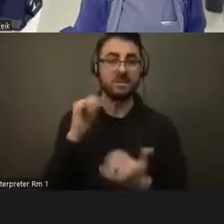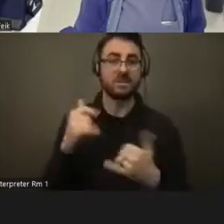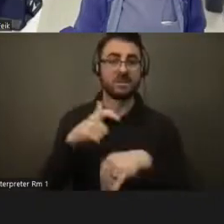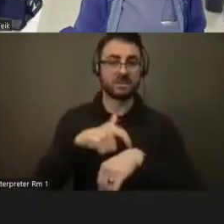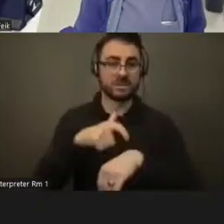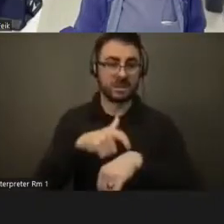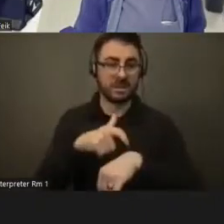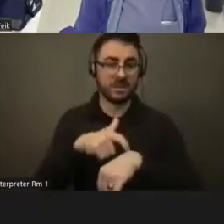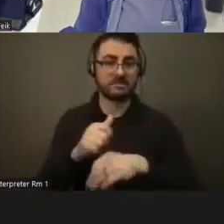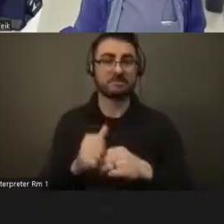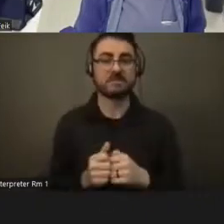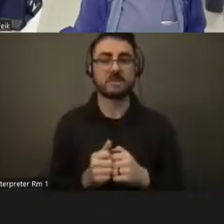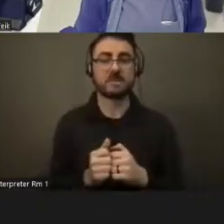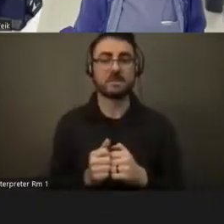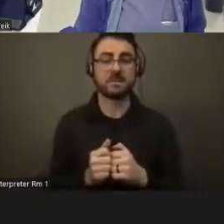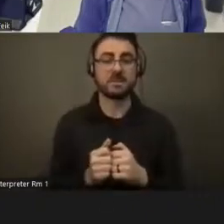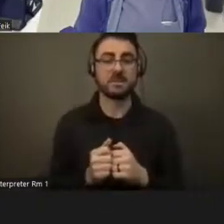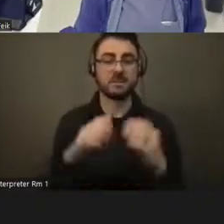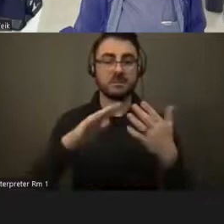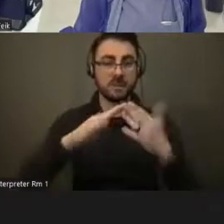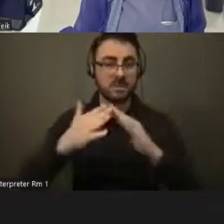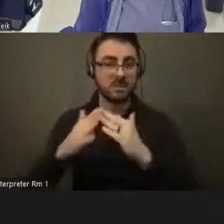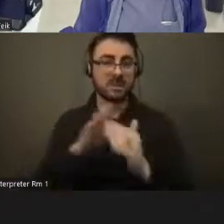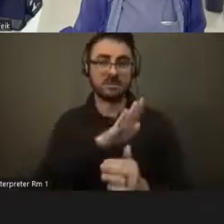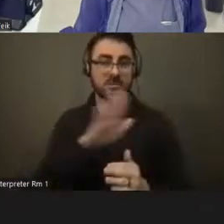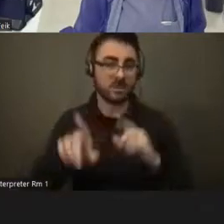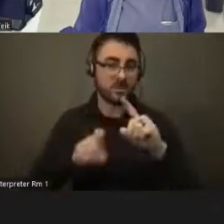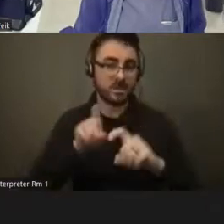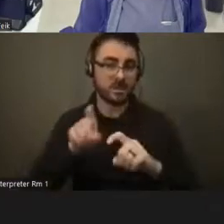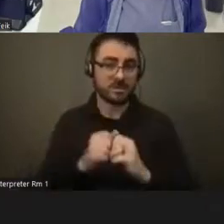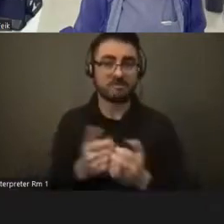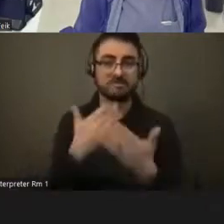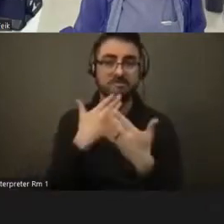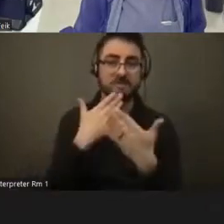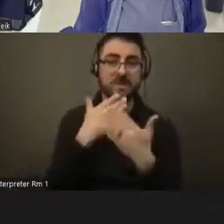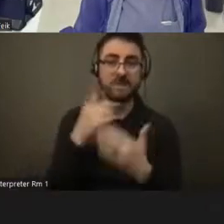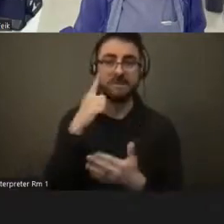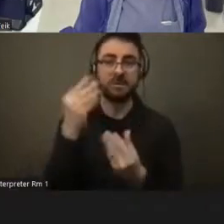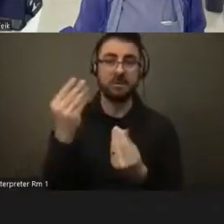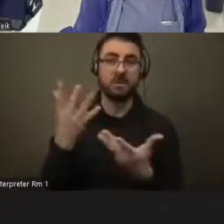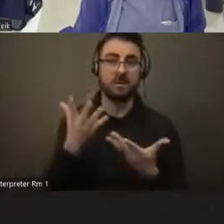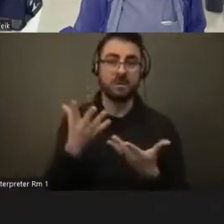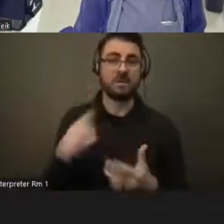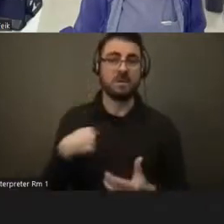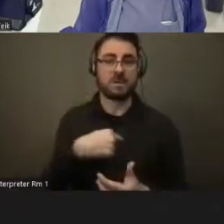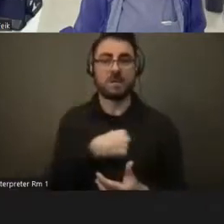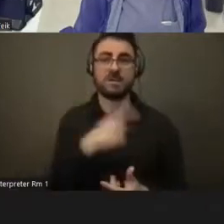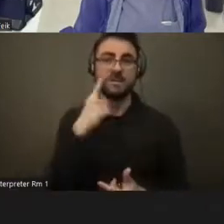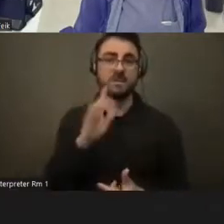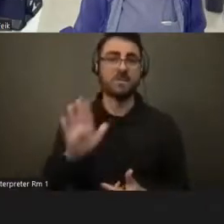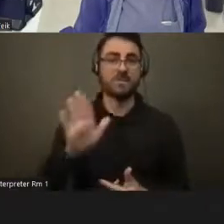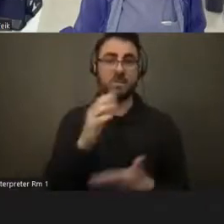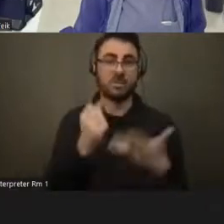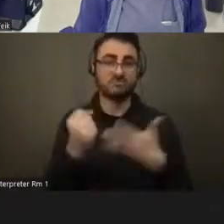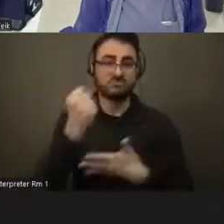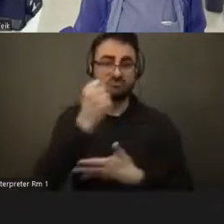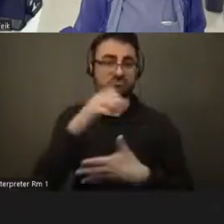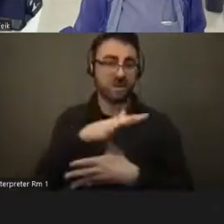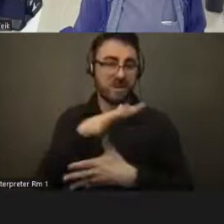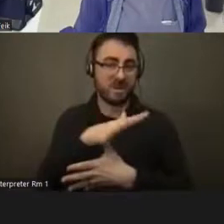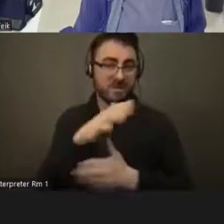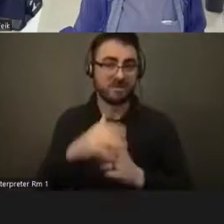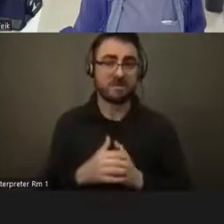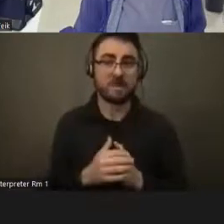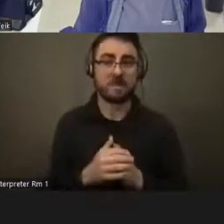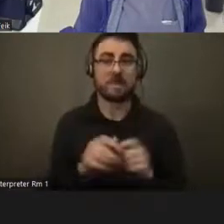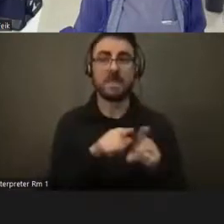about their questions. And thank you for telling us what your priorities are. And I just had a follow-up question